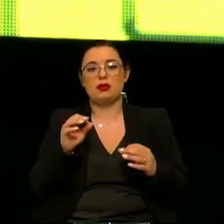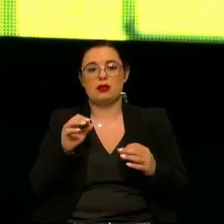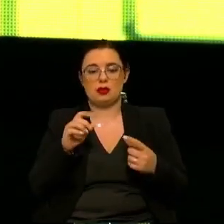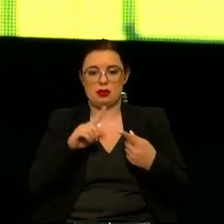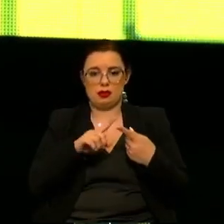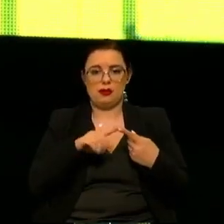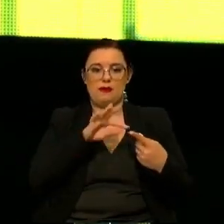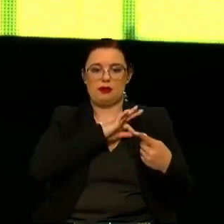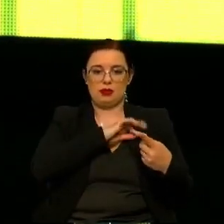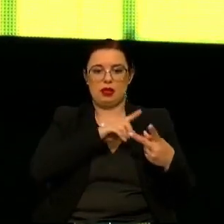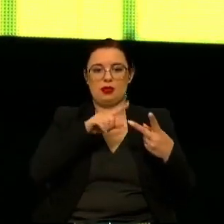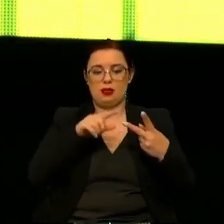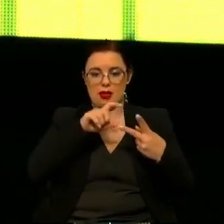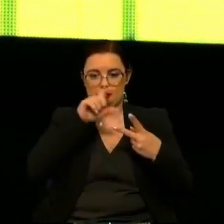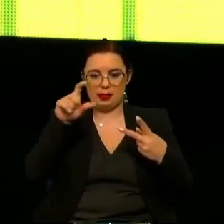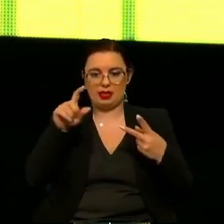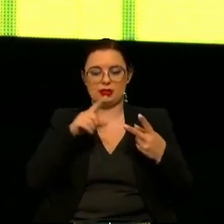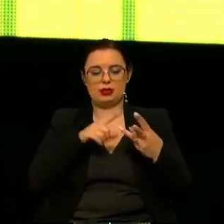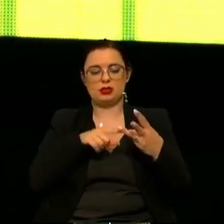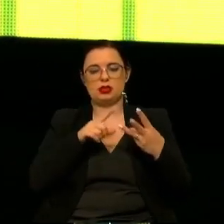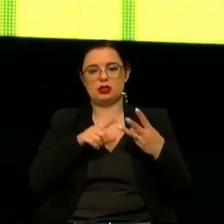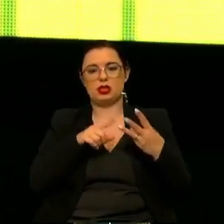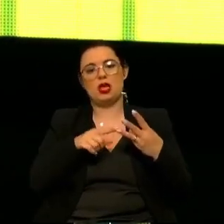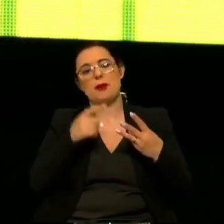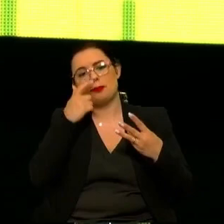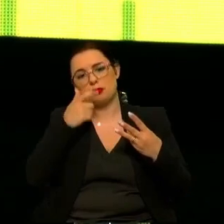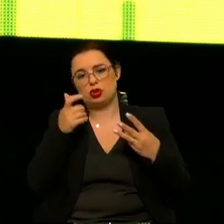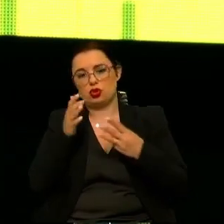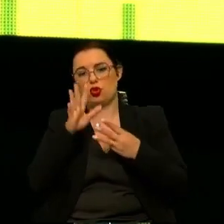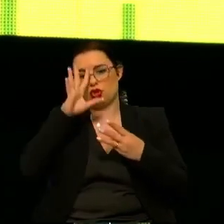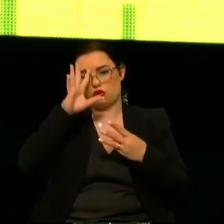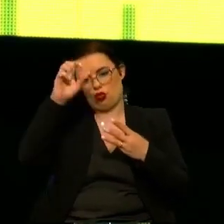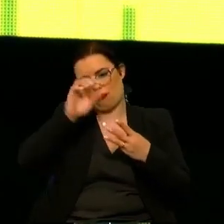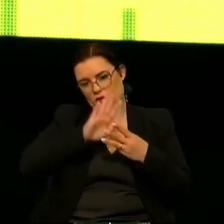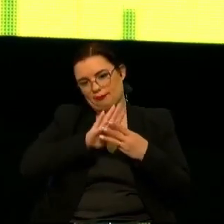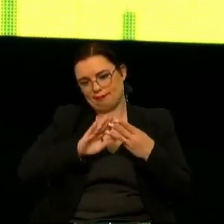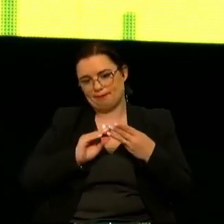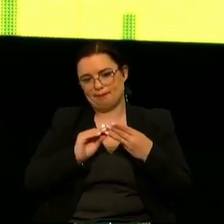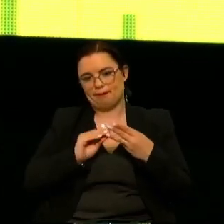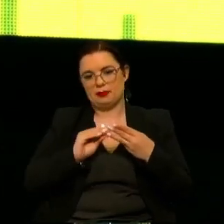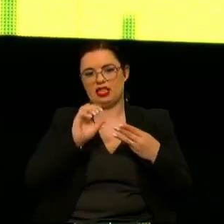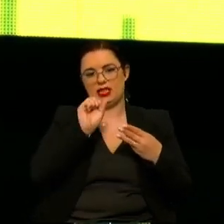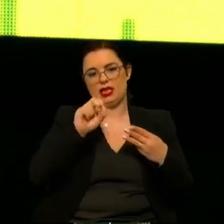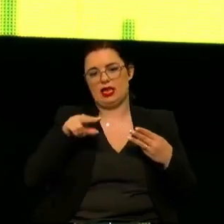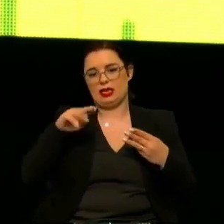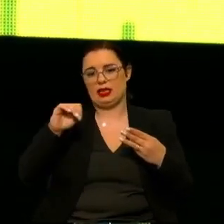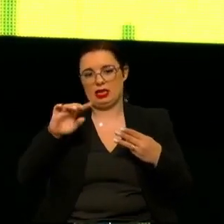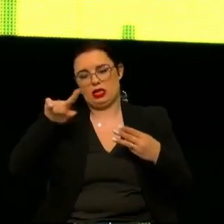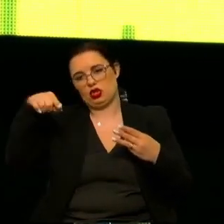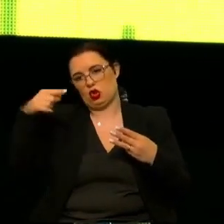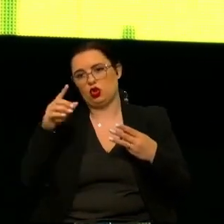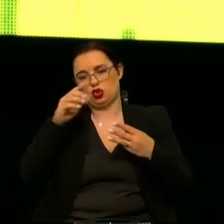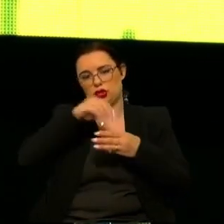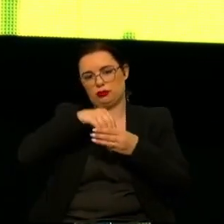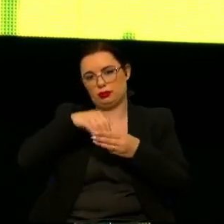and that's the academic world, the business sector, and the end users, in this case, the state.